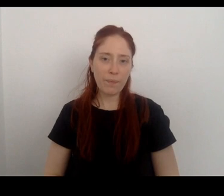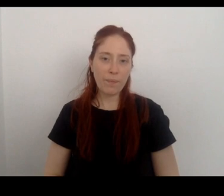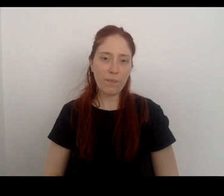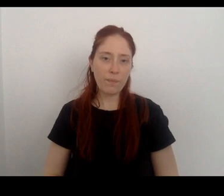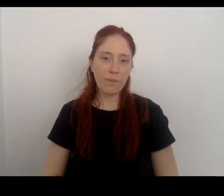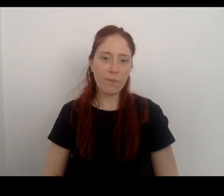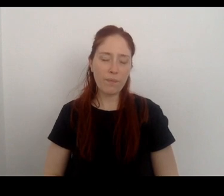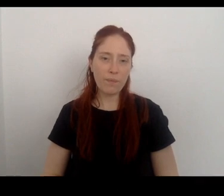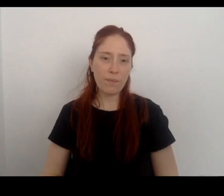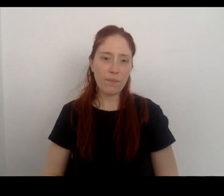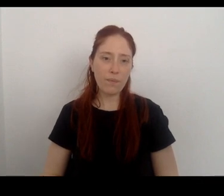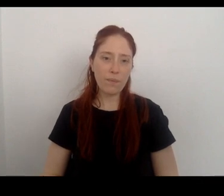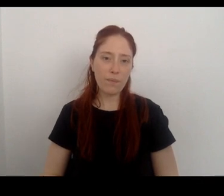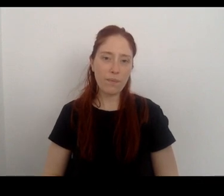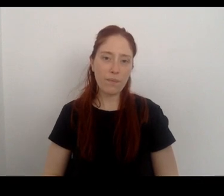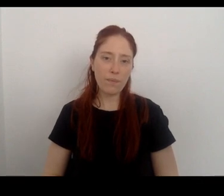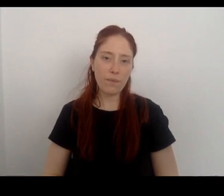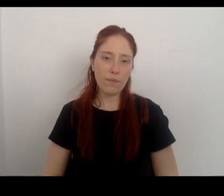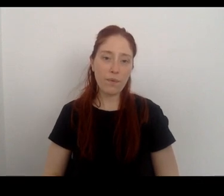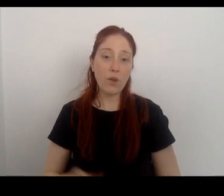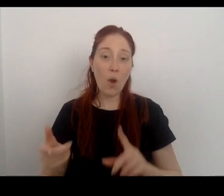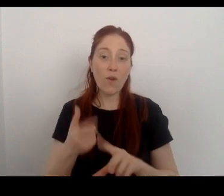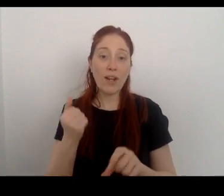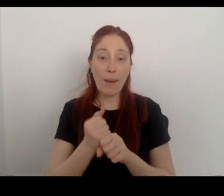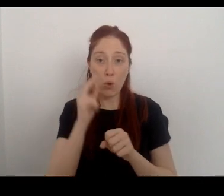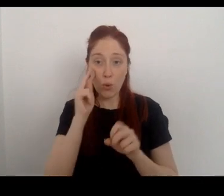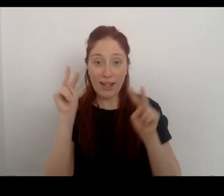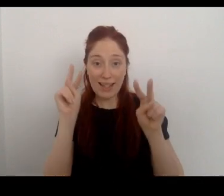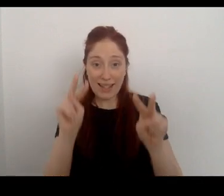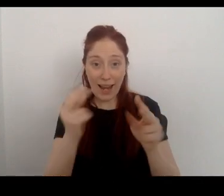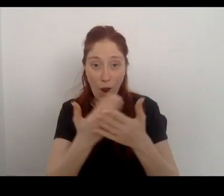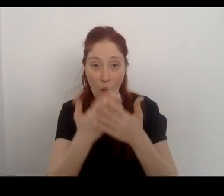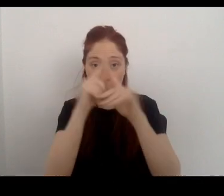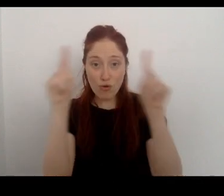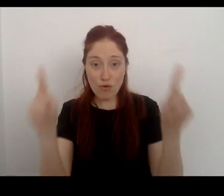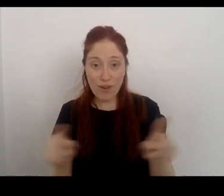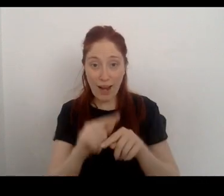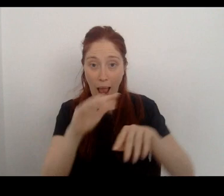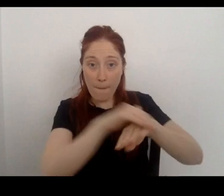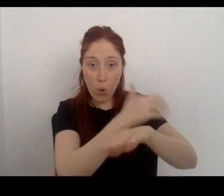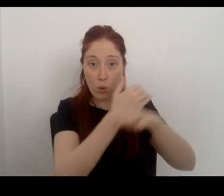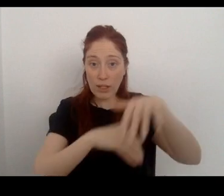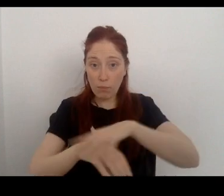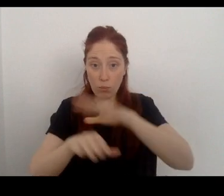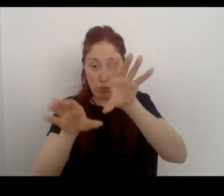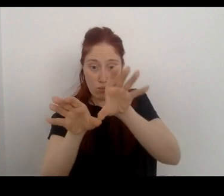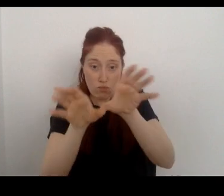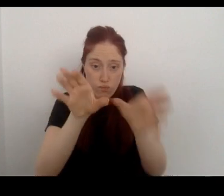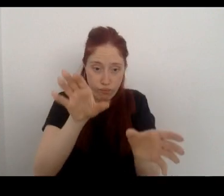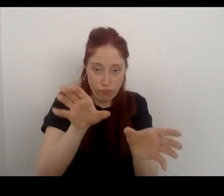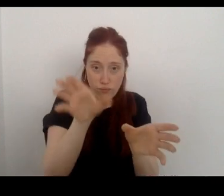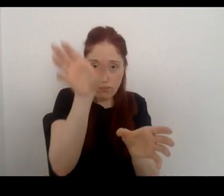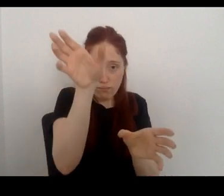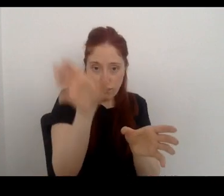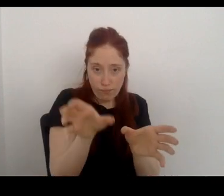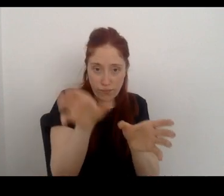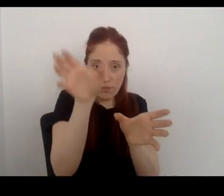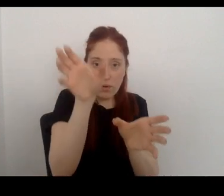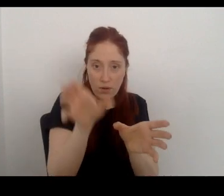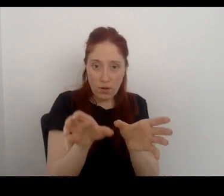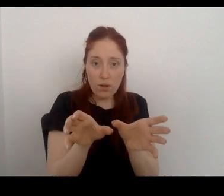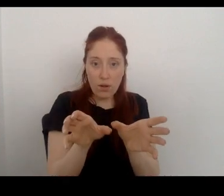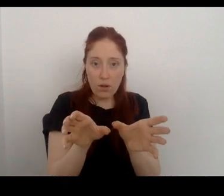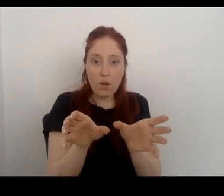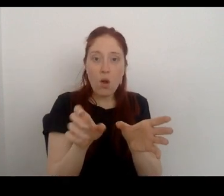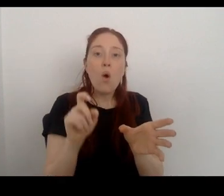the arrangement that we have, the still life arrangement, we're going to be making a series of incorporative unifying marks right